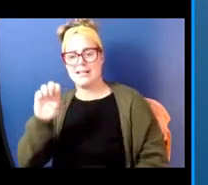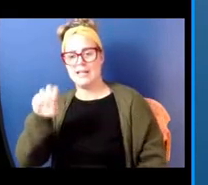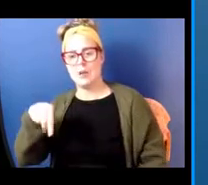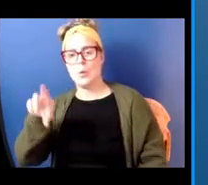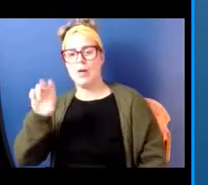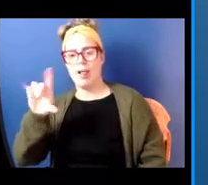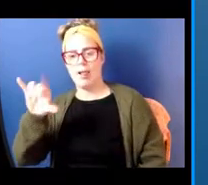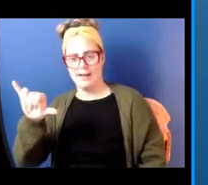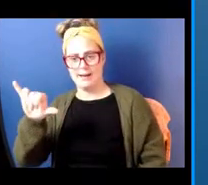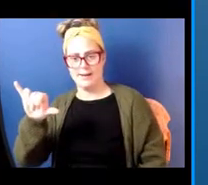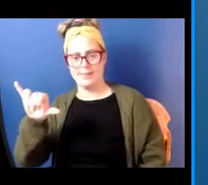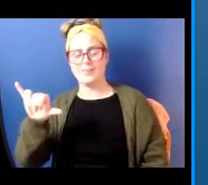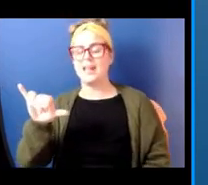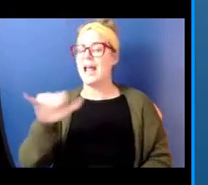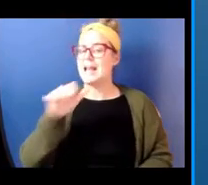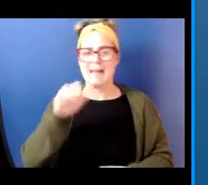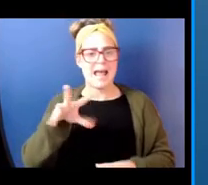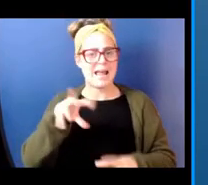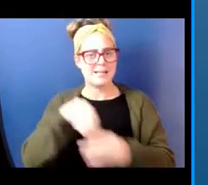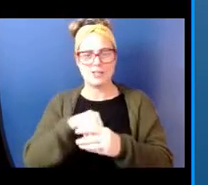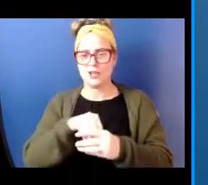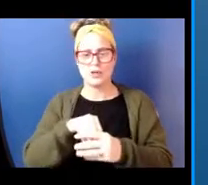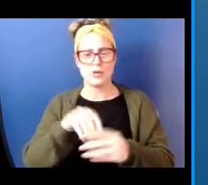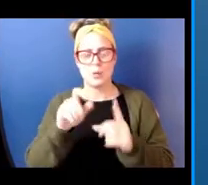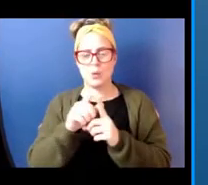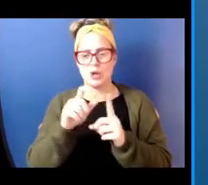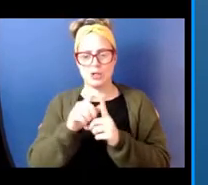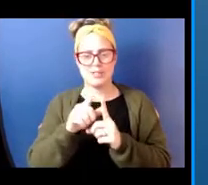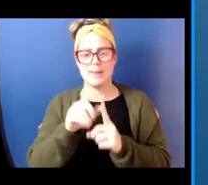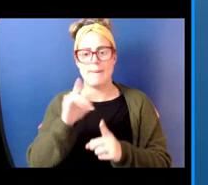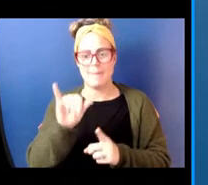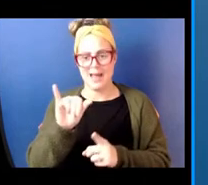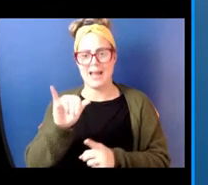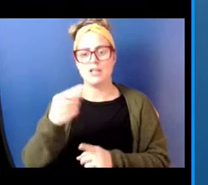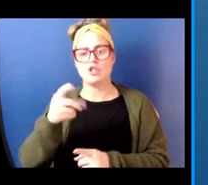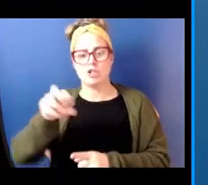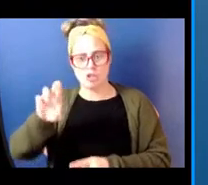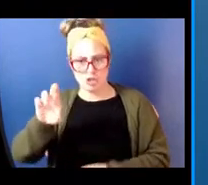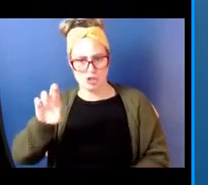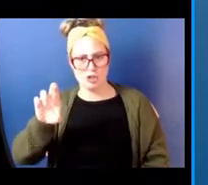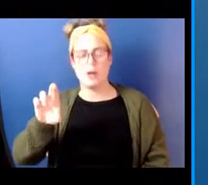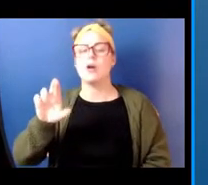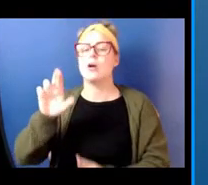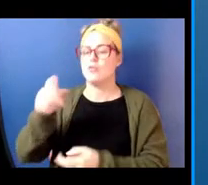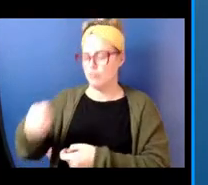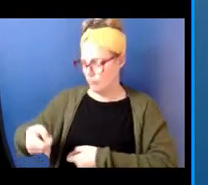words by gender and remove the words by gender